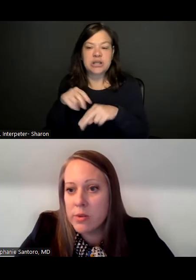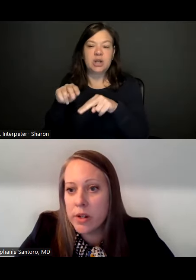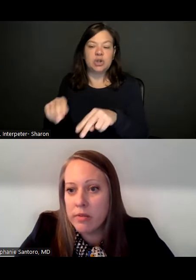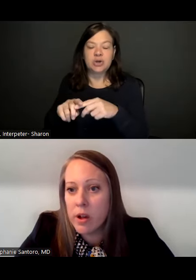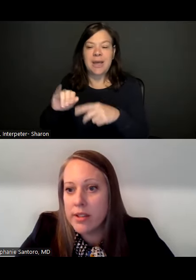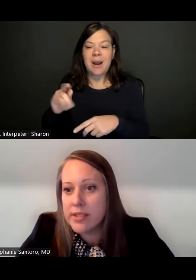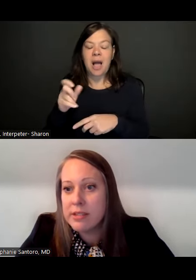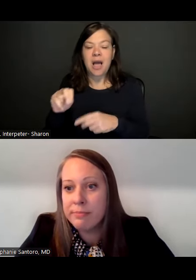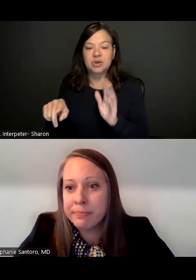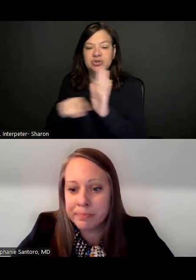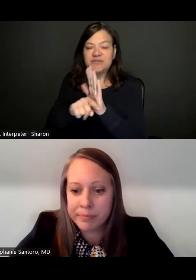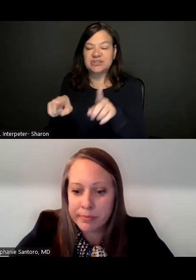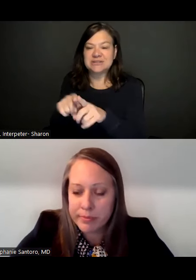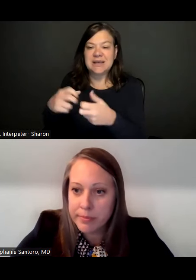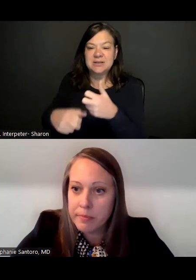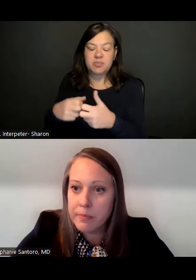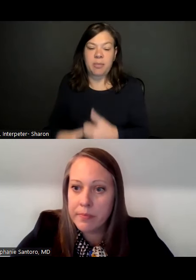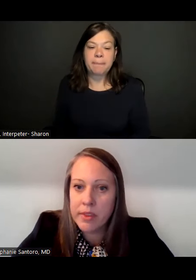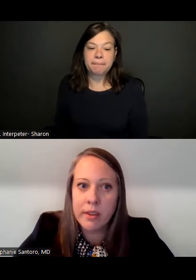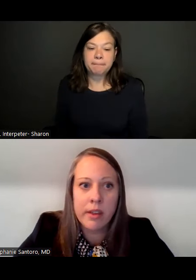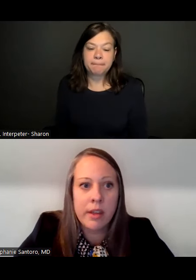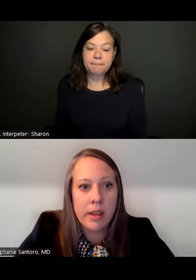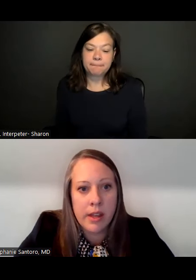deficiency as one of the causes.